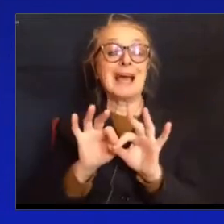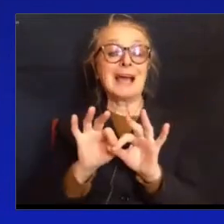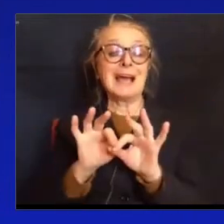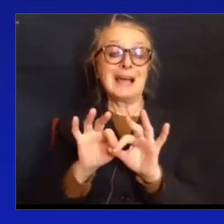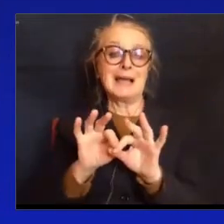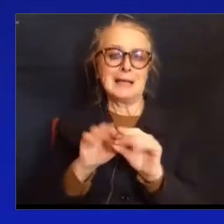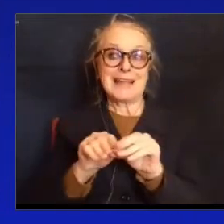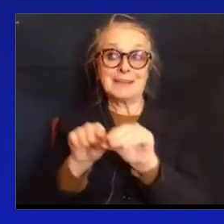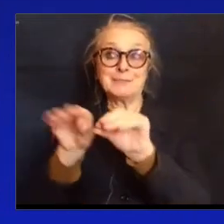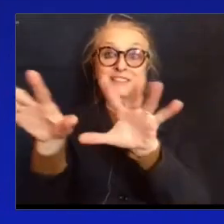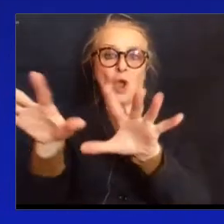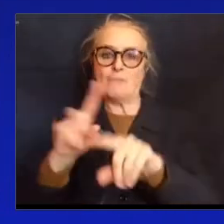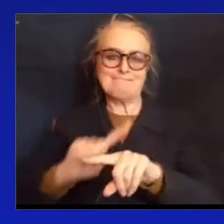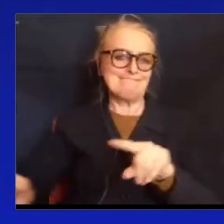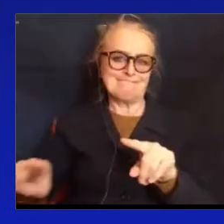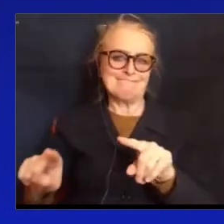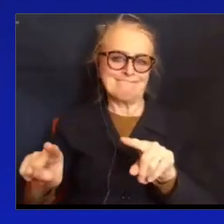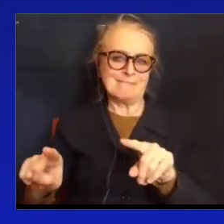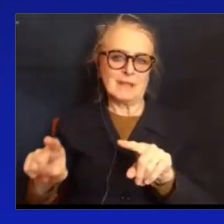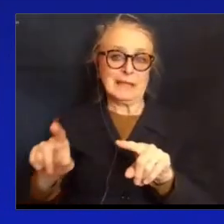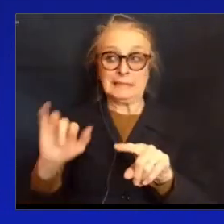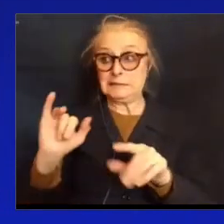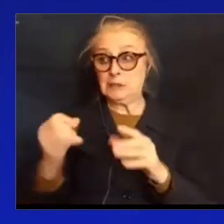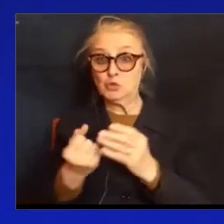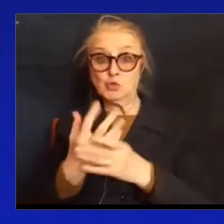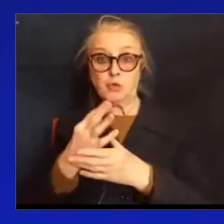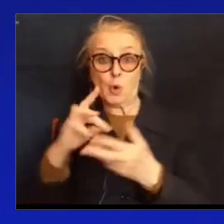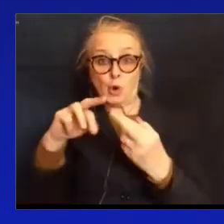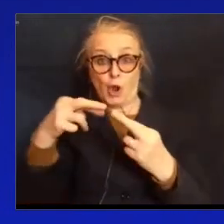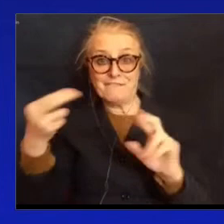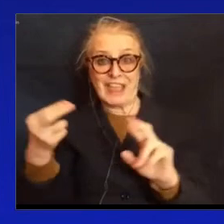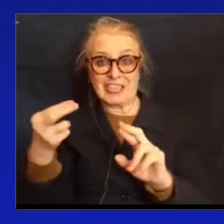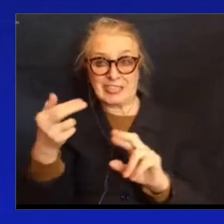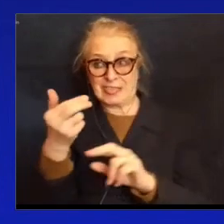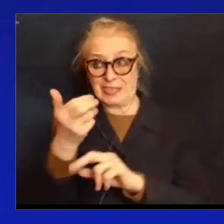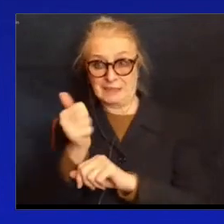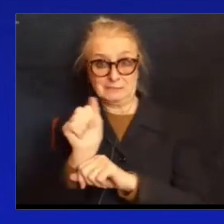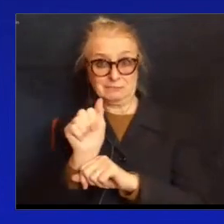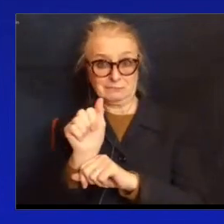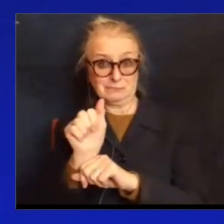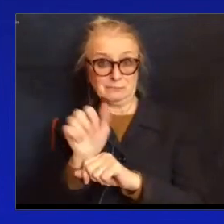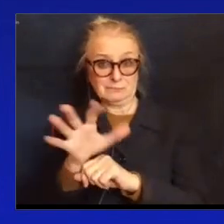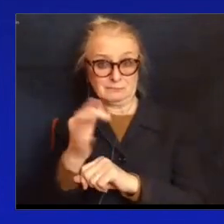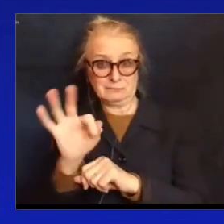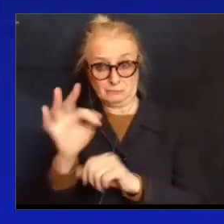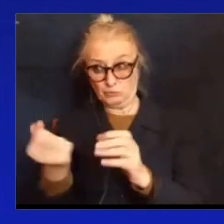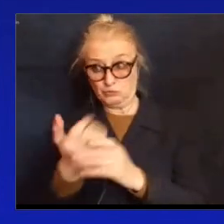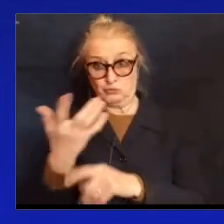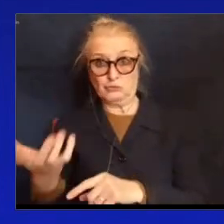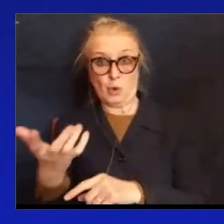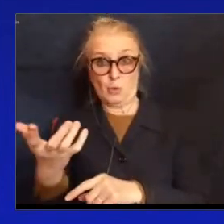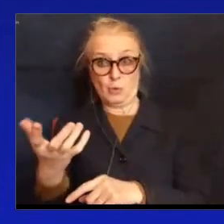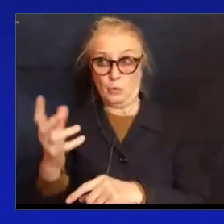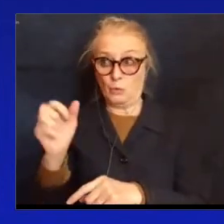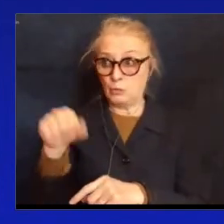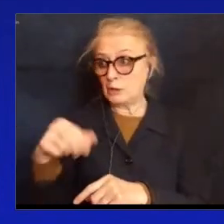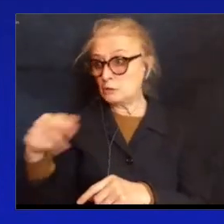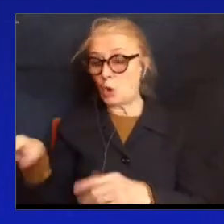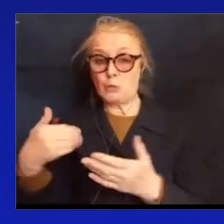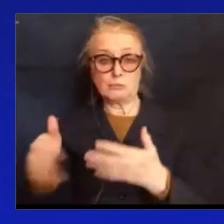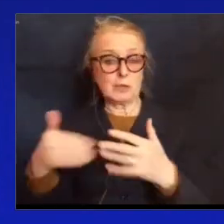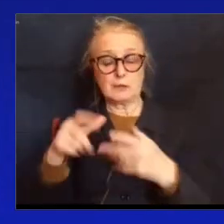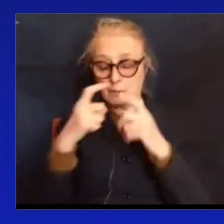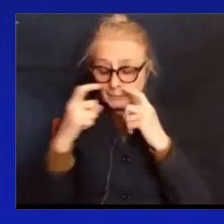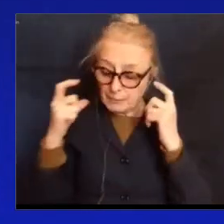It's always important, of course, to prevent a transmission. So whether it's the new variant or some other or the original